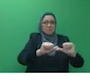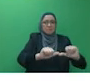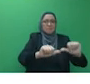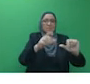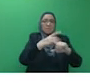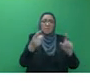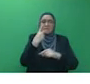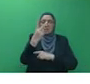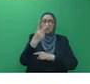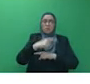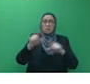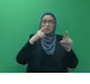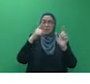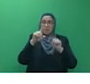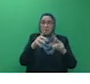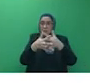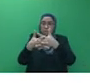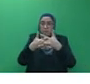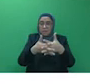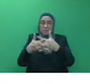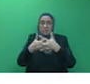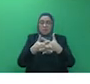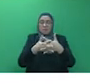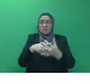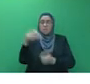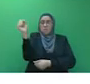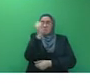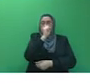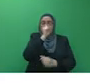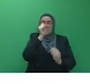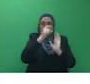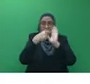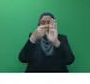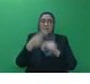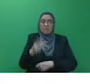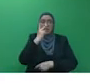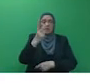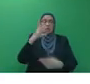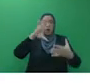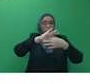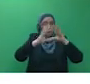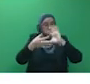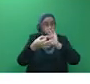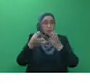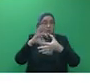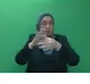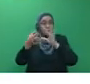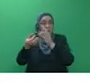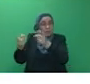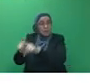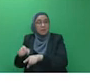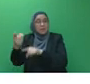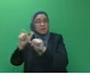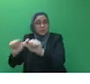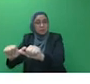um olympics happen although although you could see right the olympics there were some events where no audience right the indoor